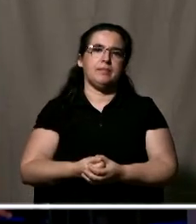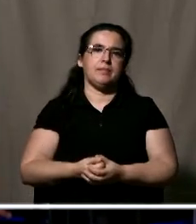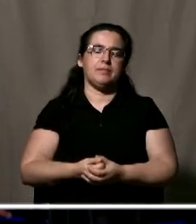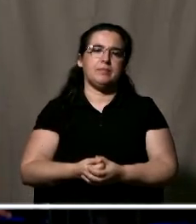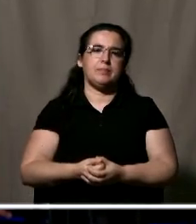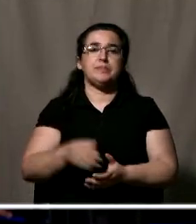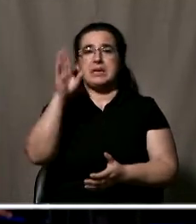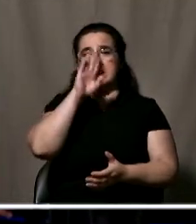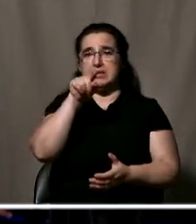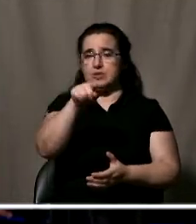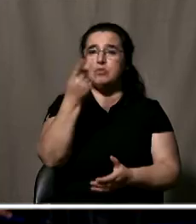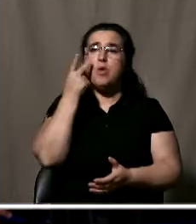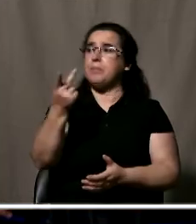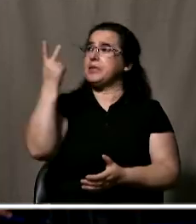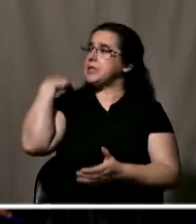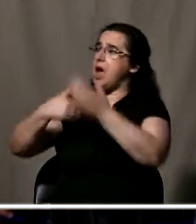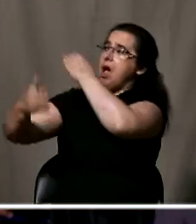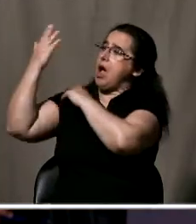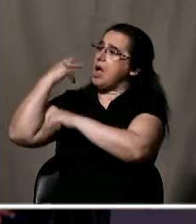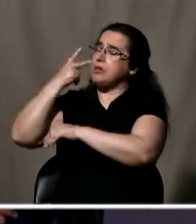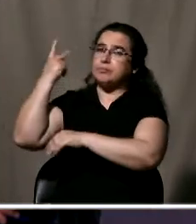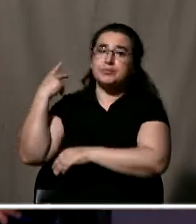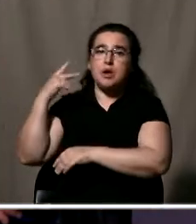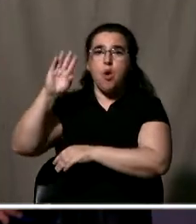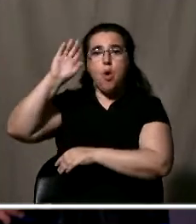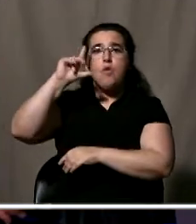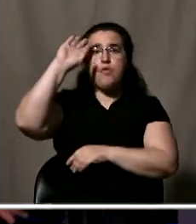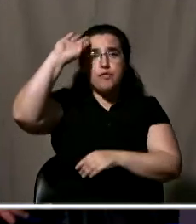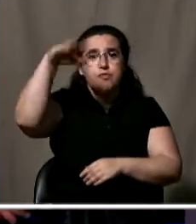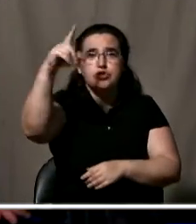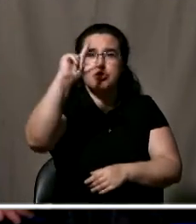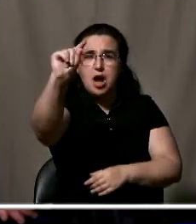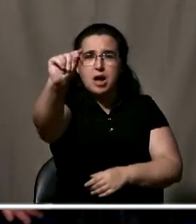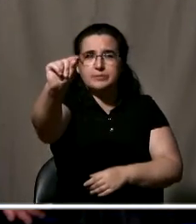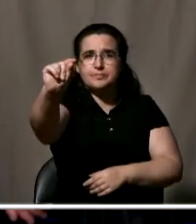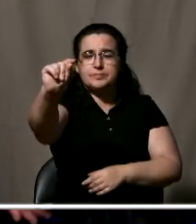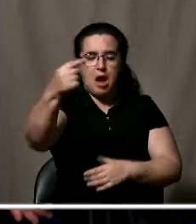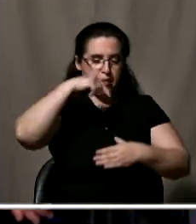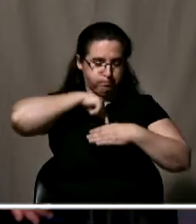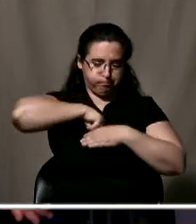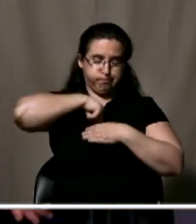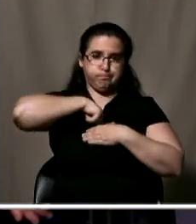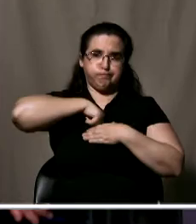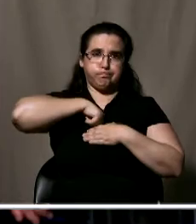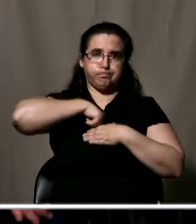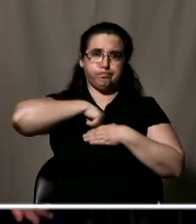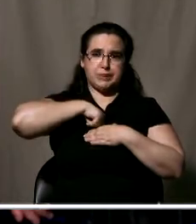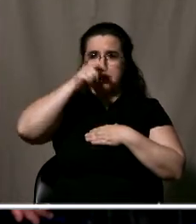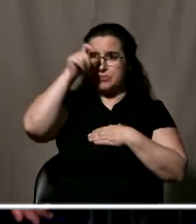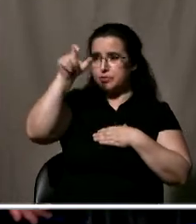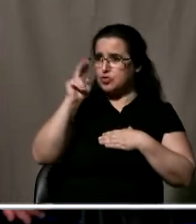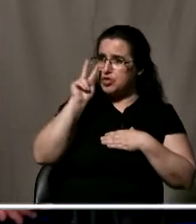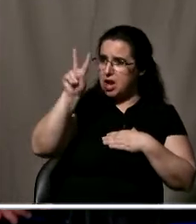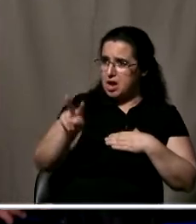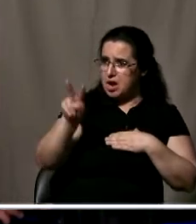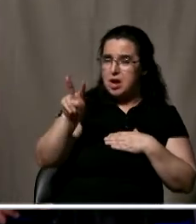your past, se vocês olharem para o vosso passado, or look to the future, ou olharem para o futuro, or look within, ou olharem para dentro, or look at others, ou olharem